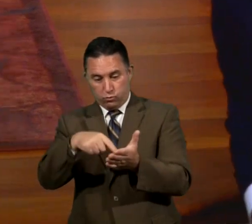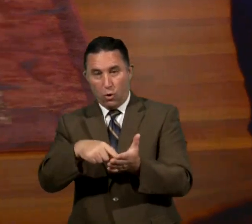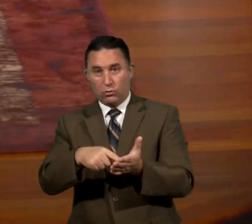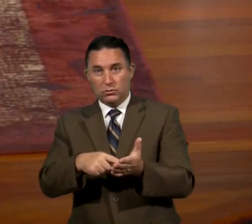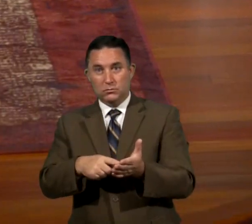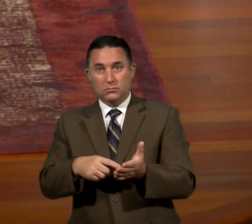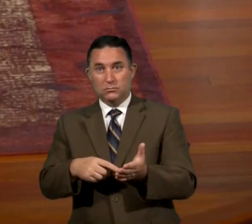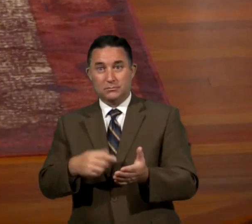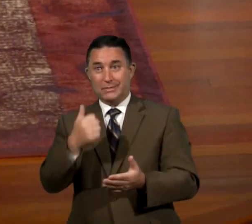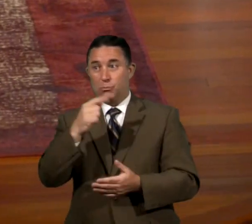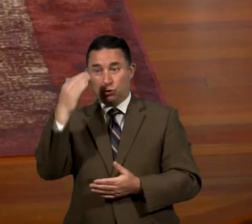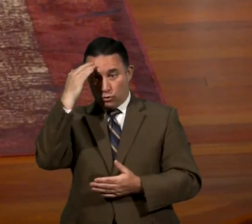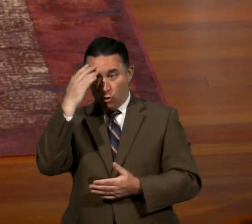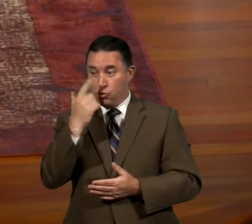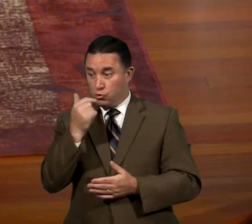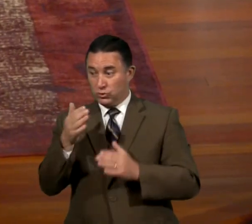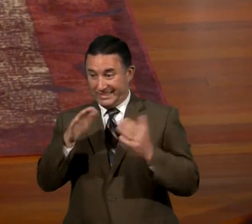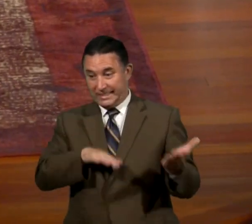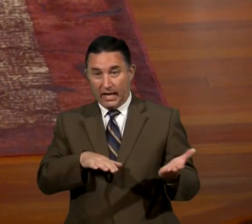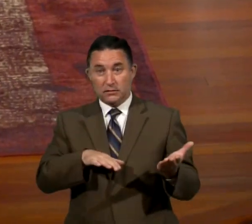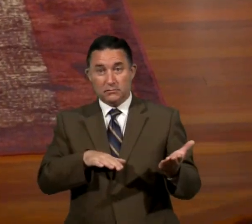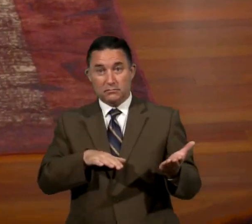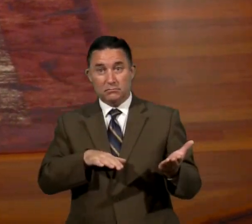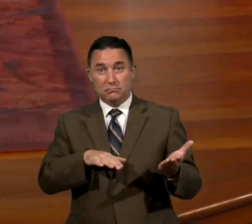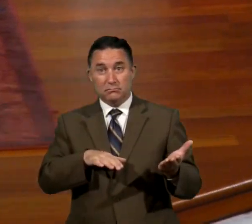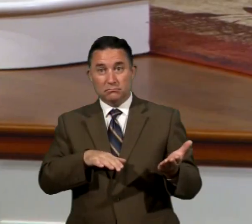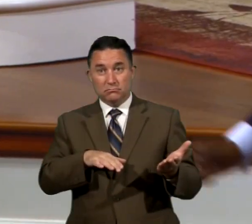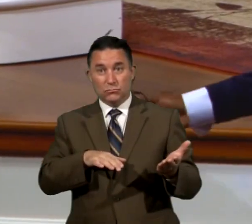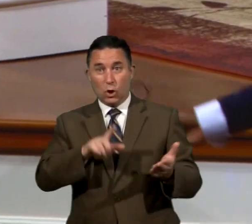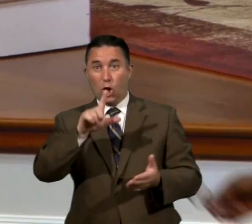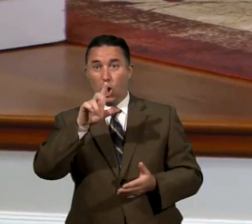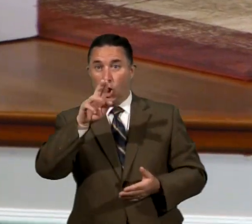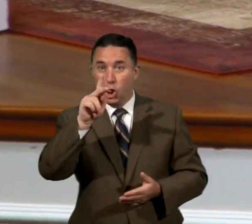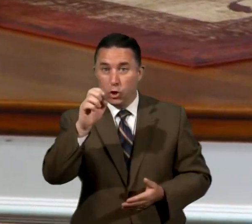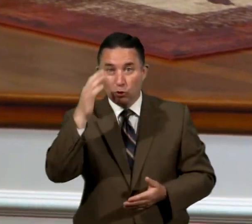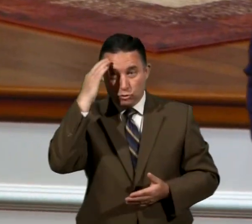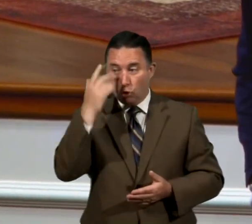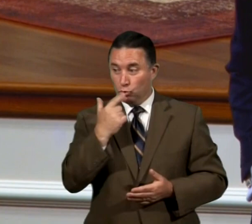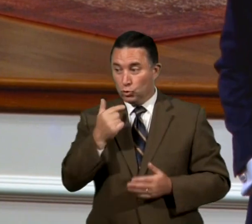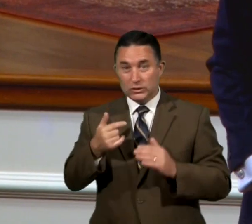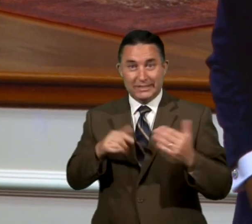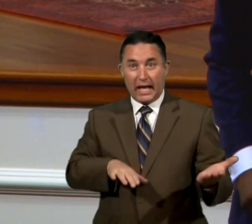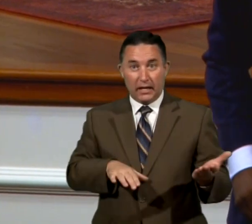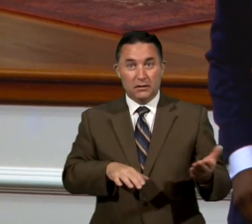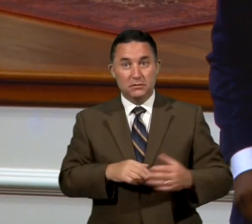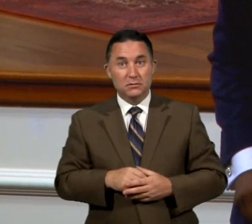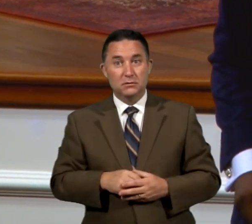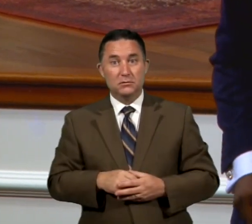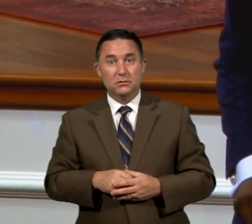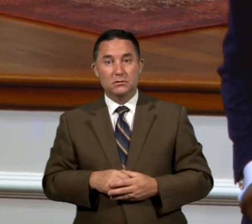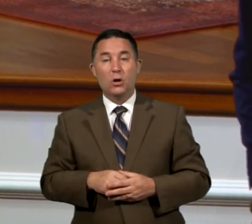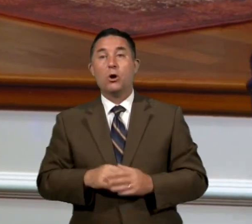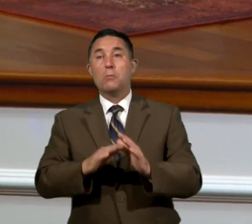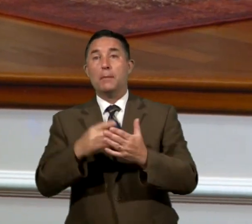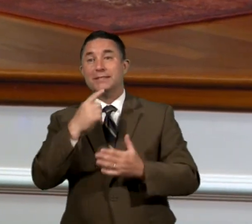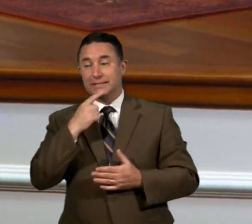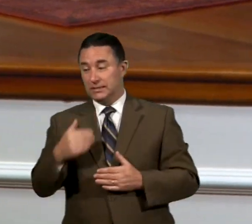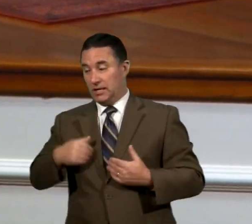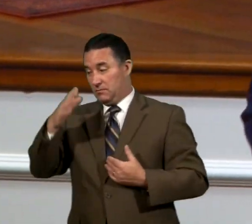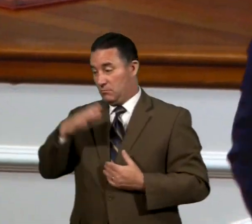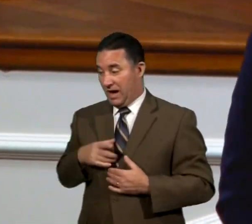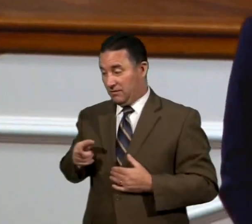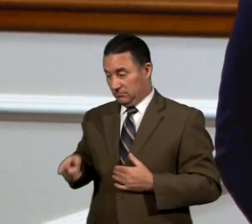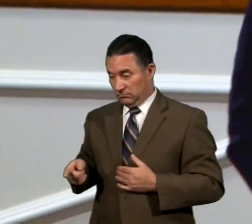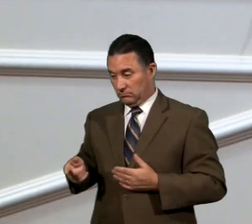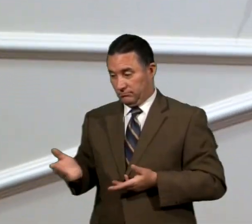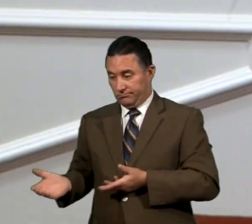if he know, if anybody knows who's dead, Luke would know who's dead. The Bible says this young man